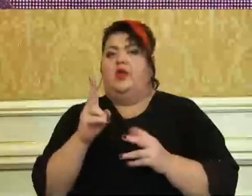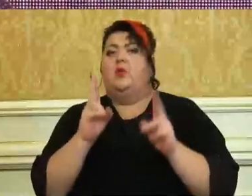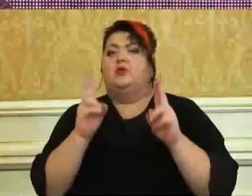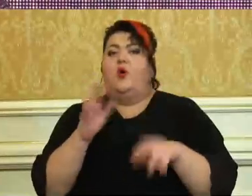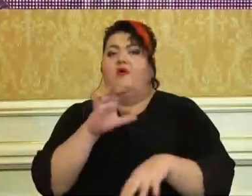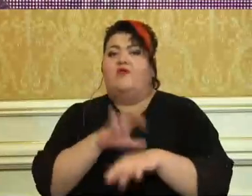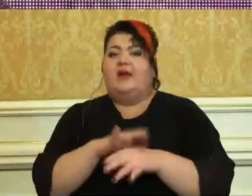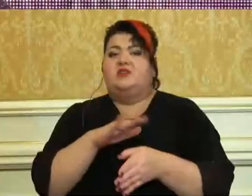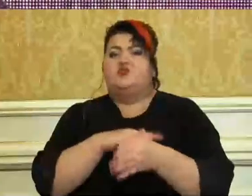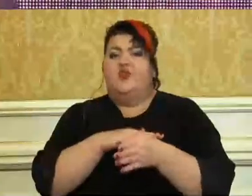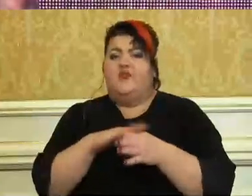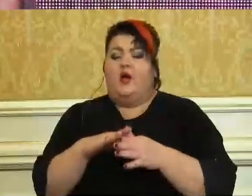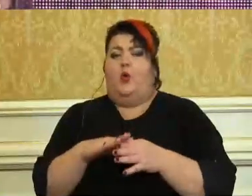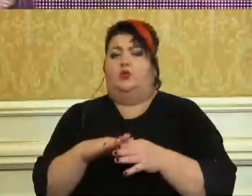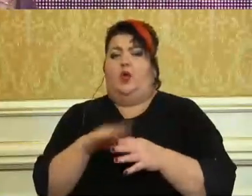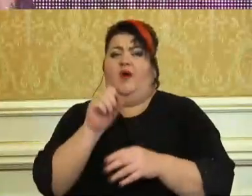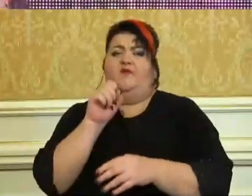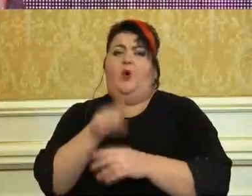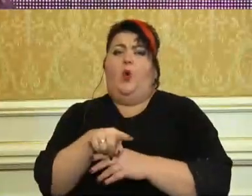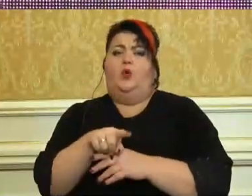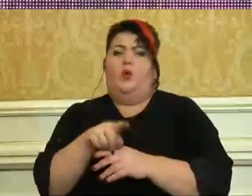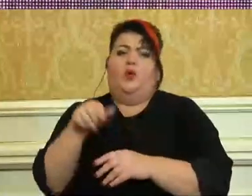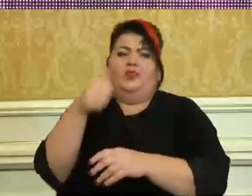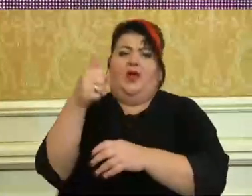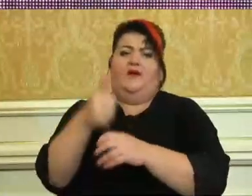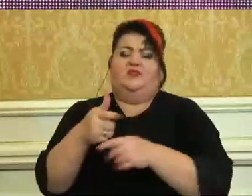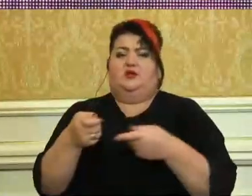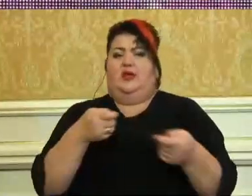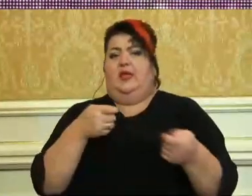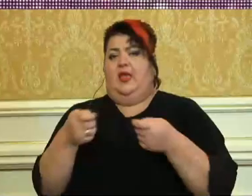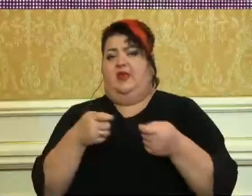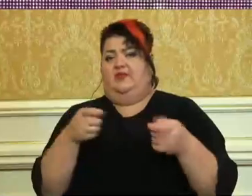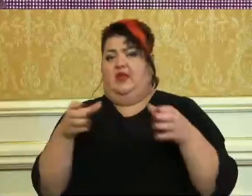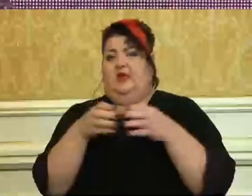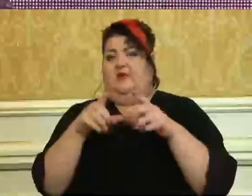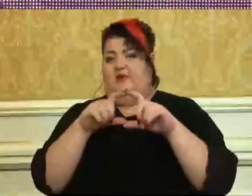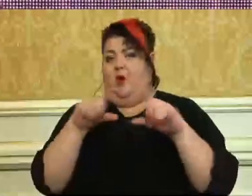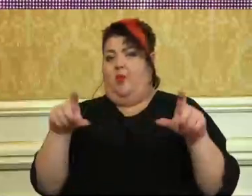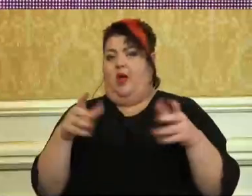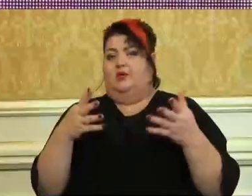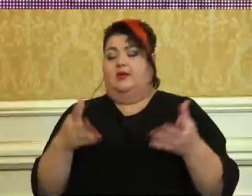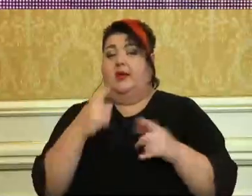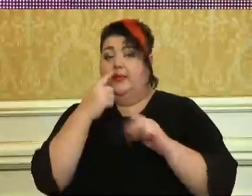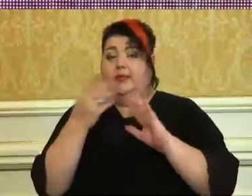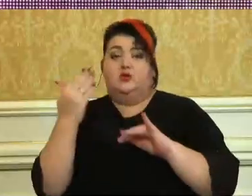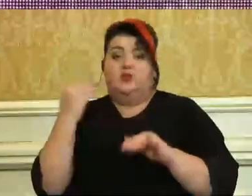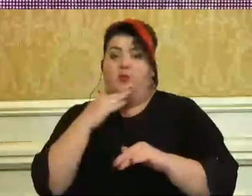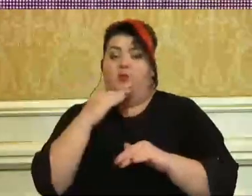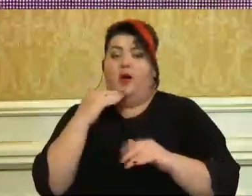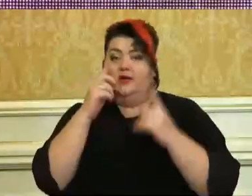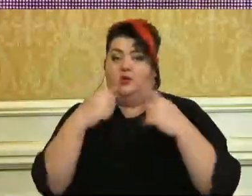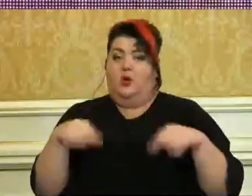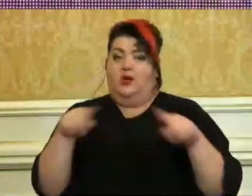are those who just, you know, dealing with the so-called highest top management's wheels. They